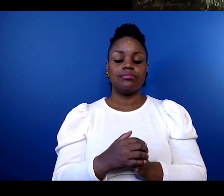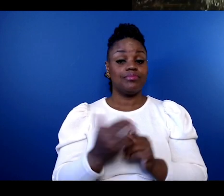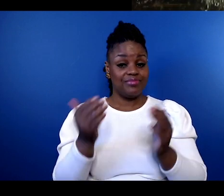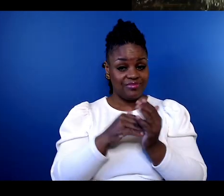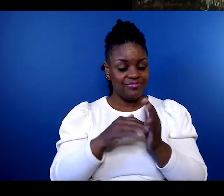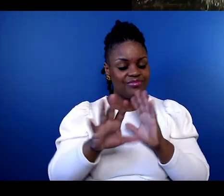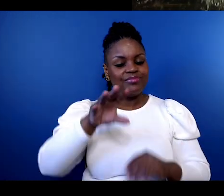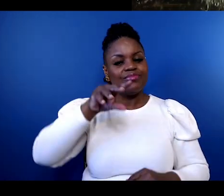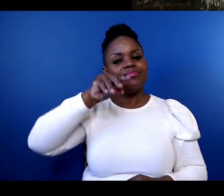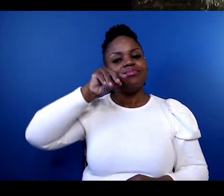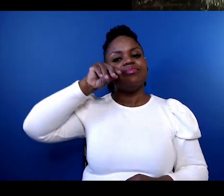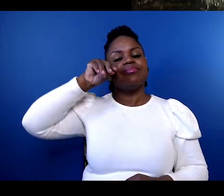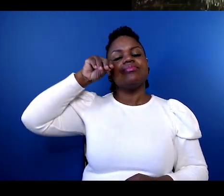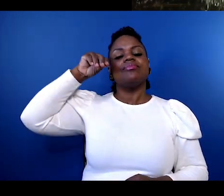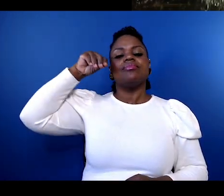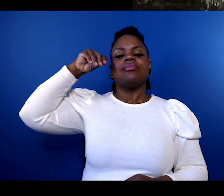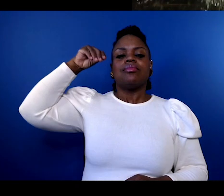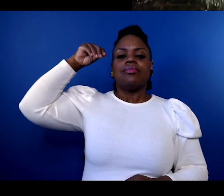Again, inhale it straight up.